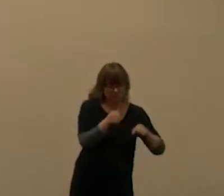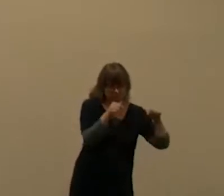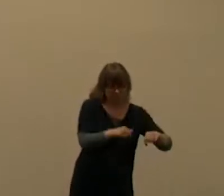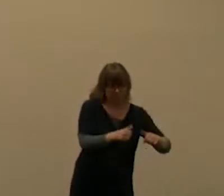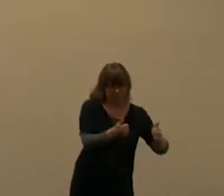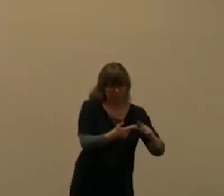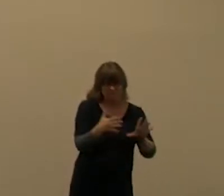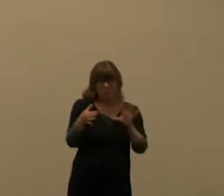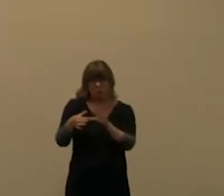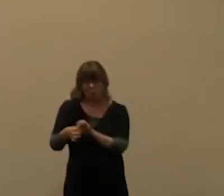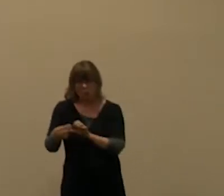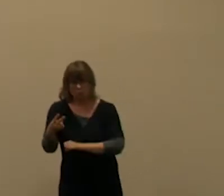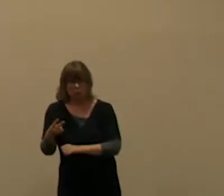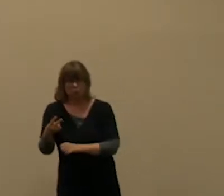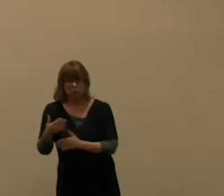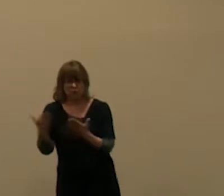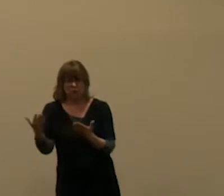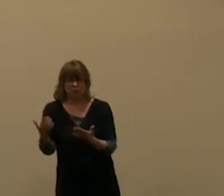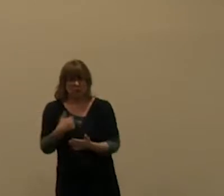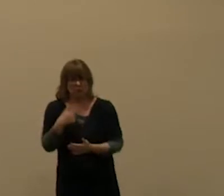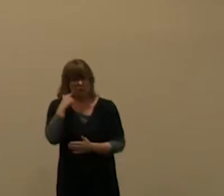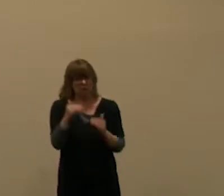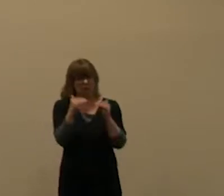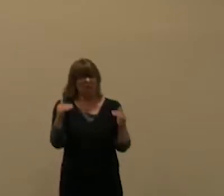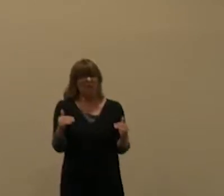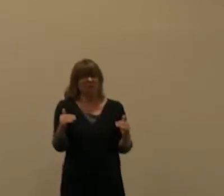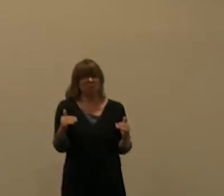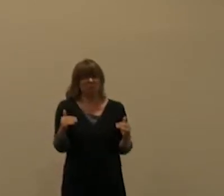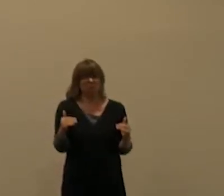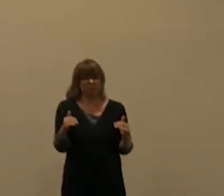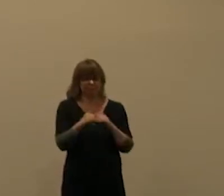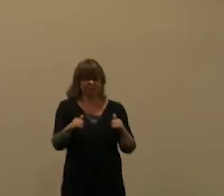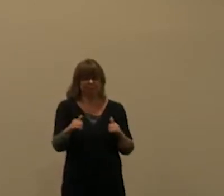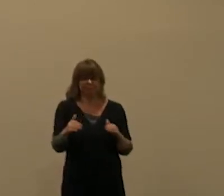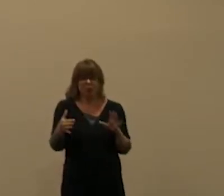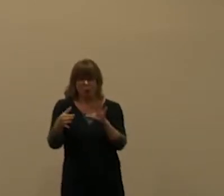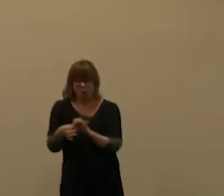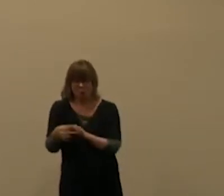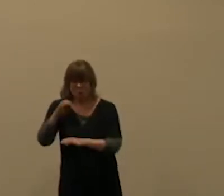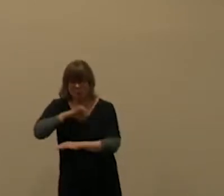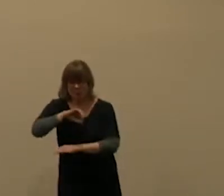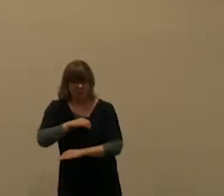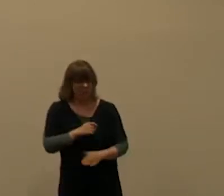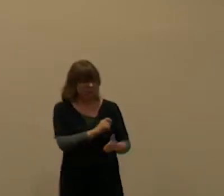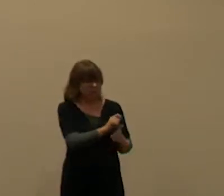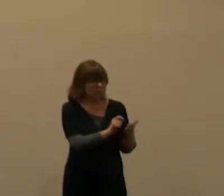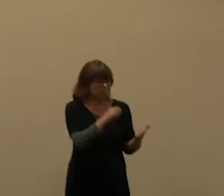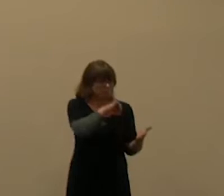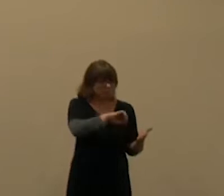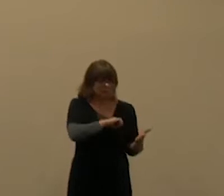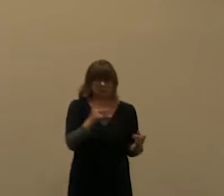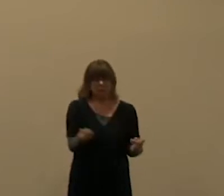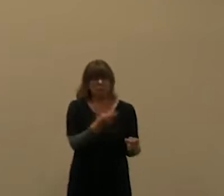And I think that's kind of fair. So working from home has benefits. Being in the office, of course, also